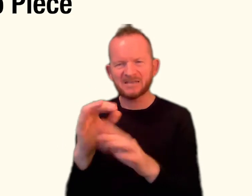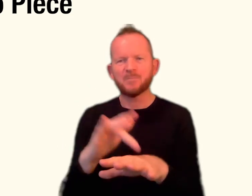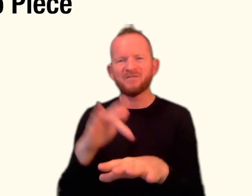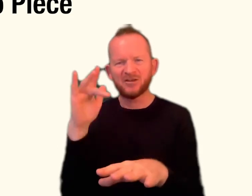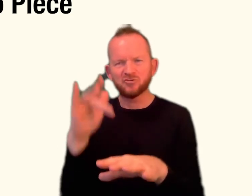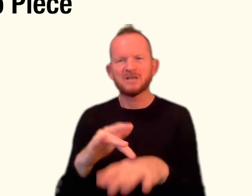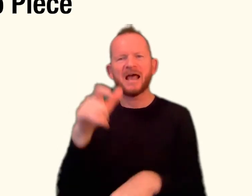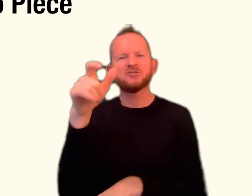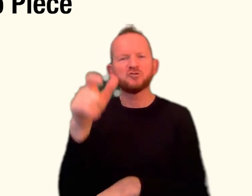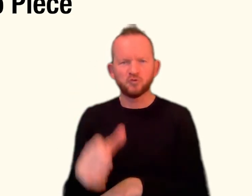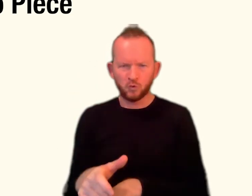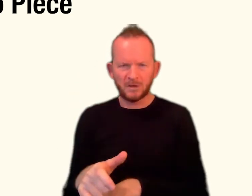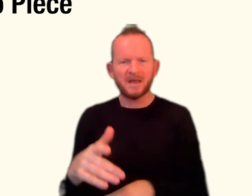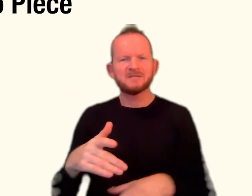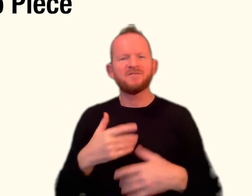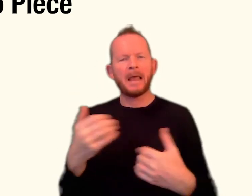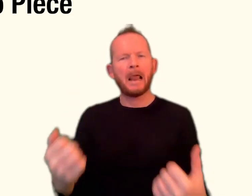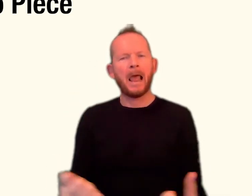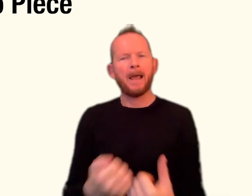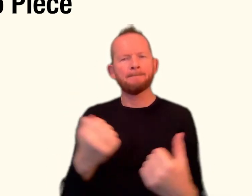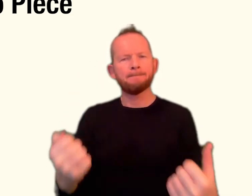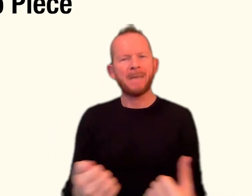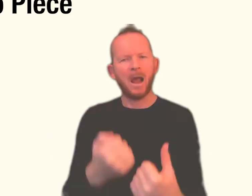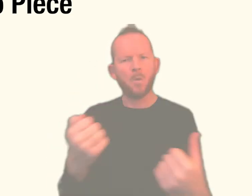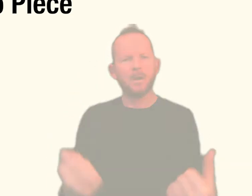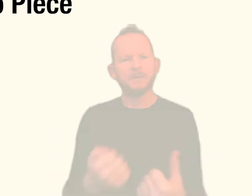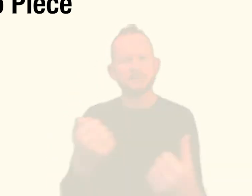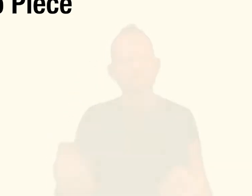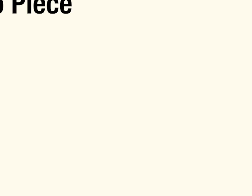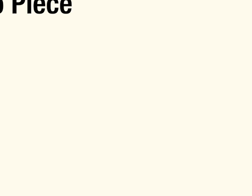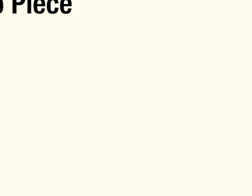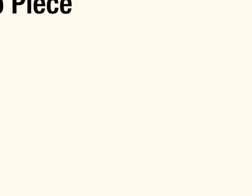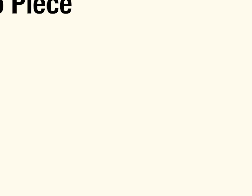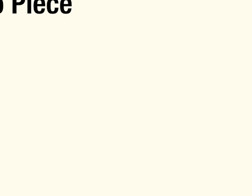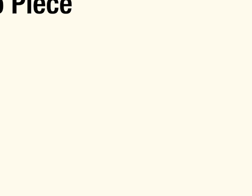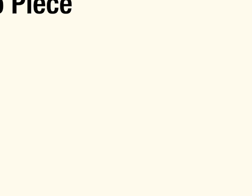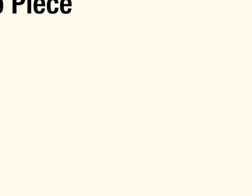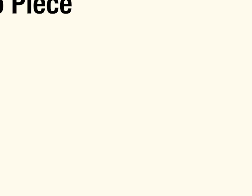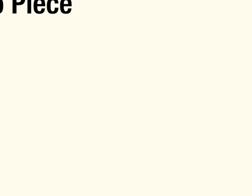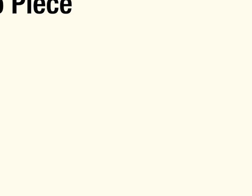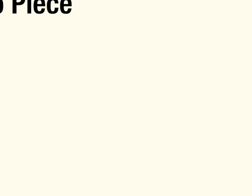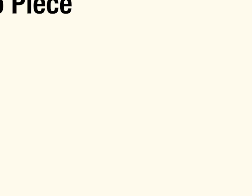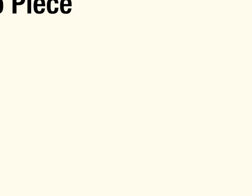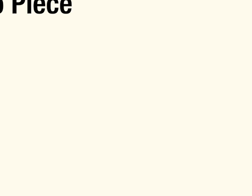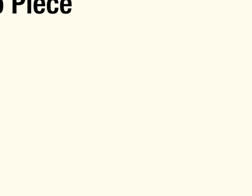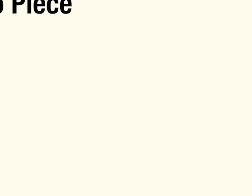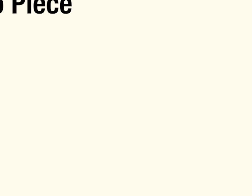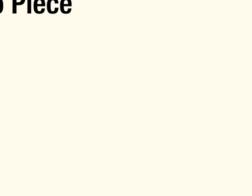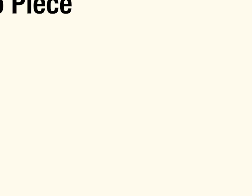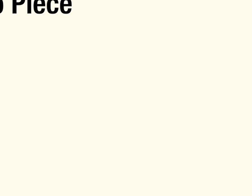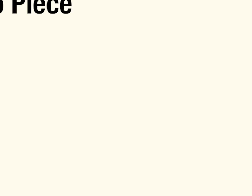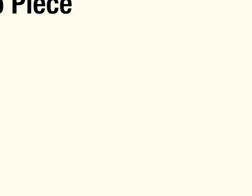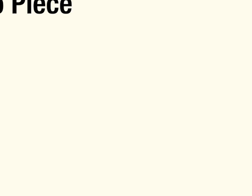and students to feel empowered. In an ideal world, we would be free from labels and misconceptions,